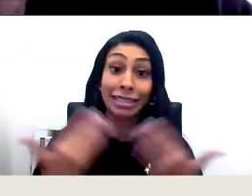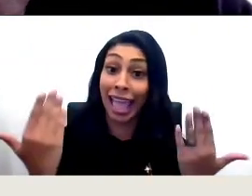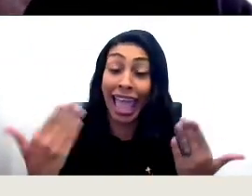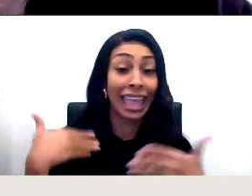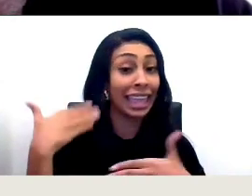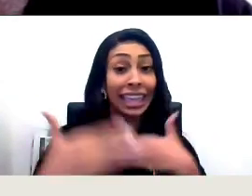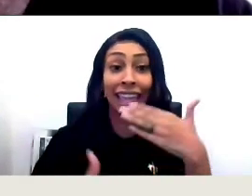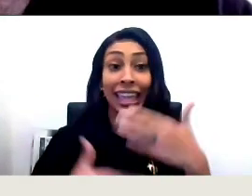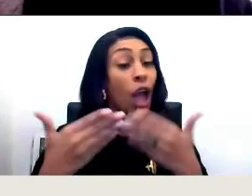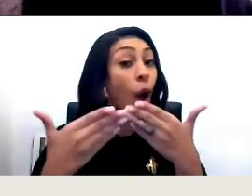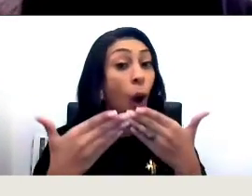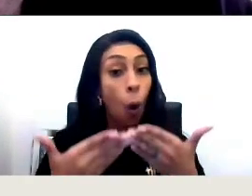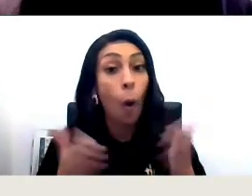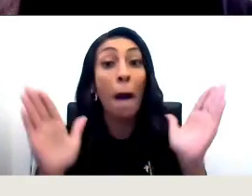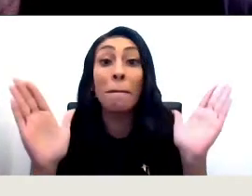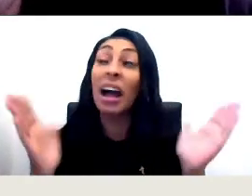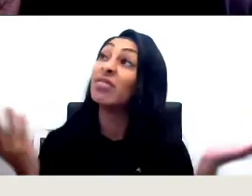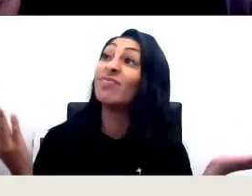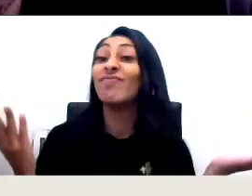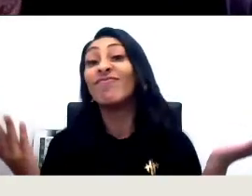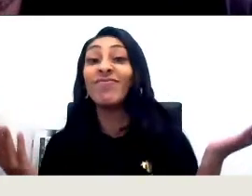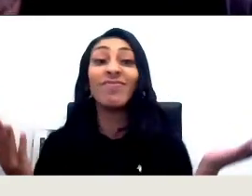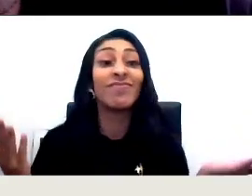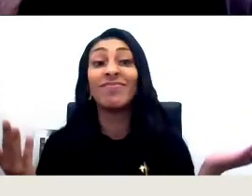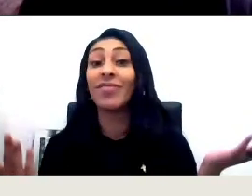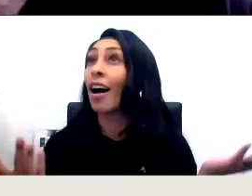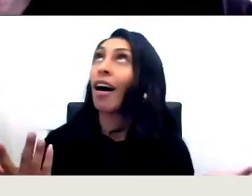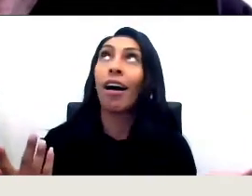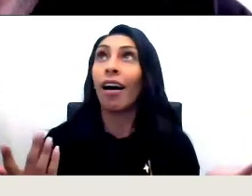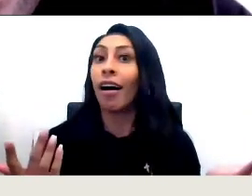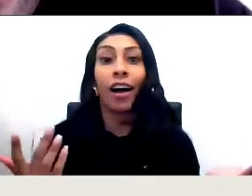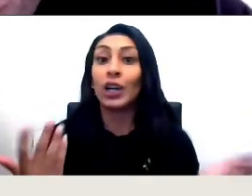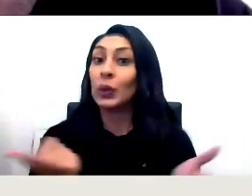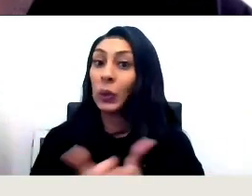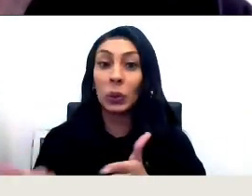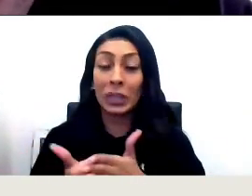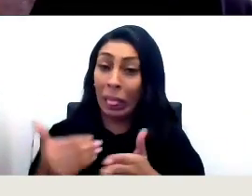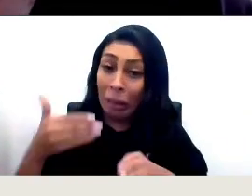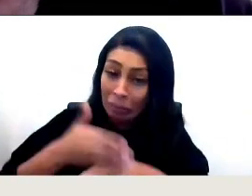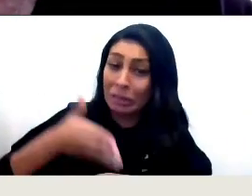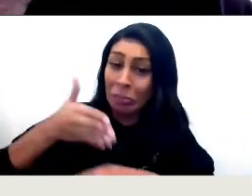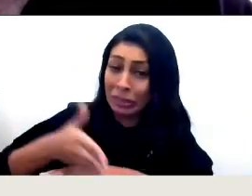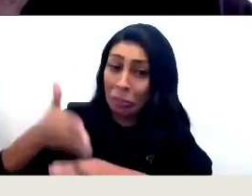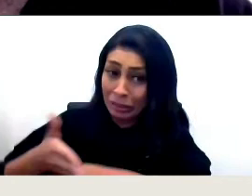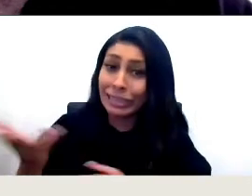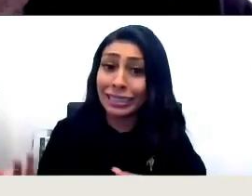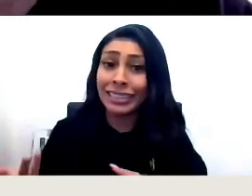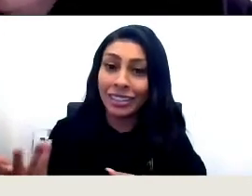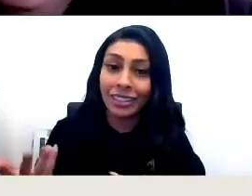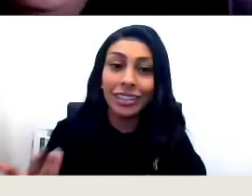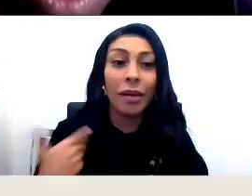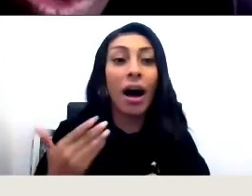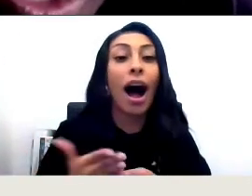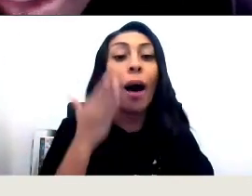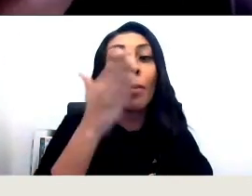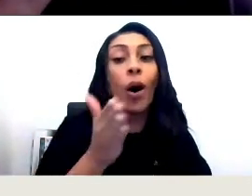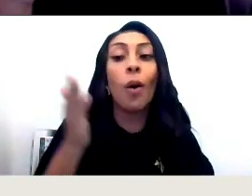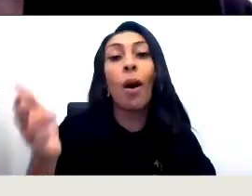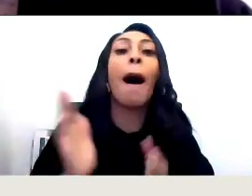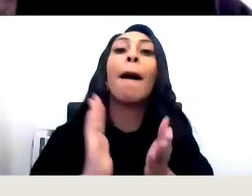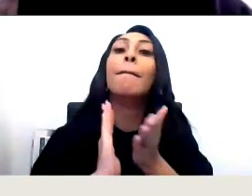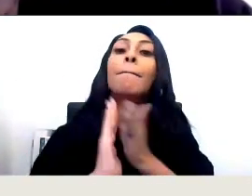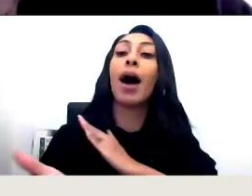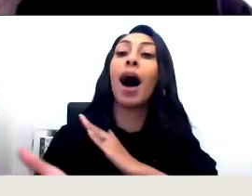basically very much open, which I don't get it so often. But I'm going to go past the